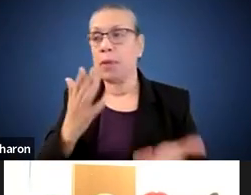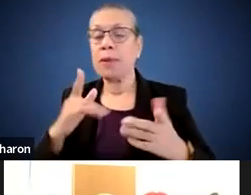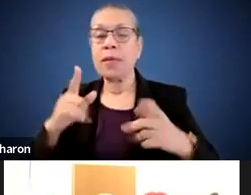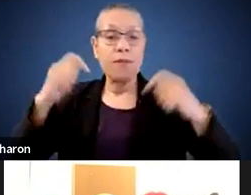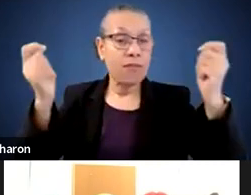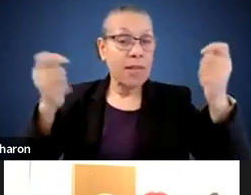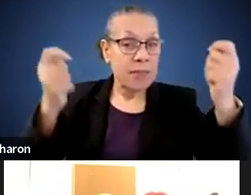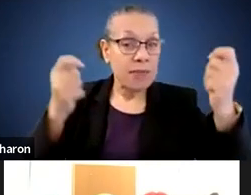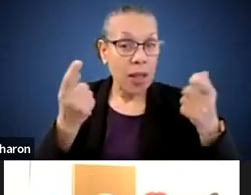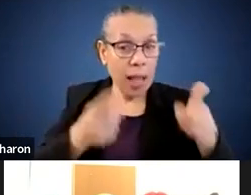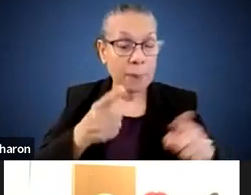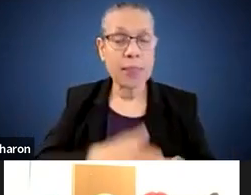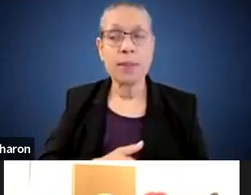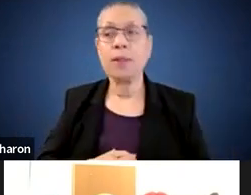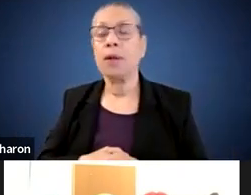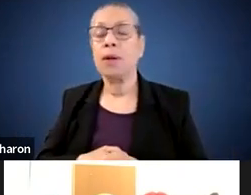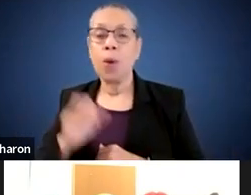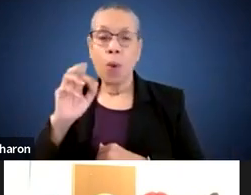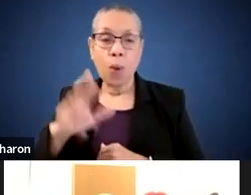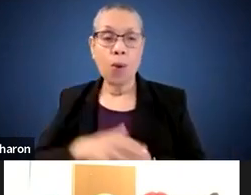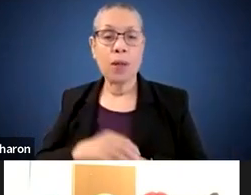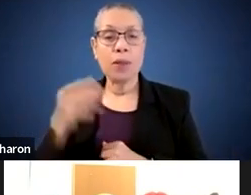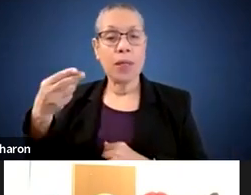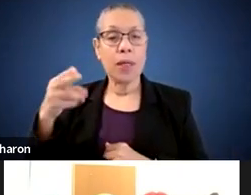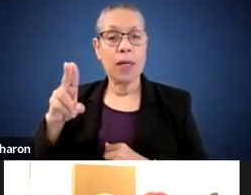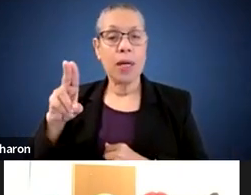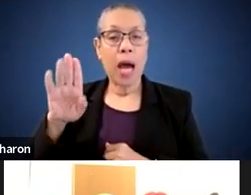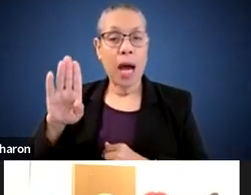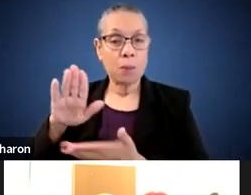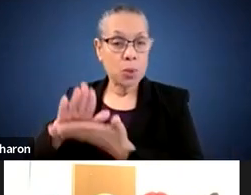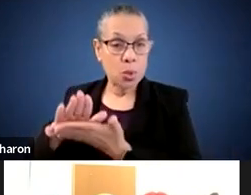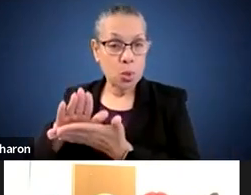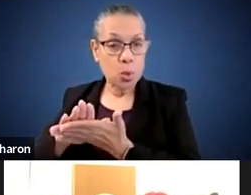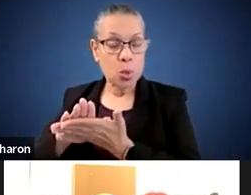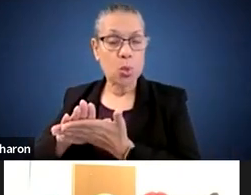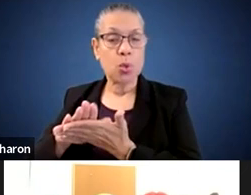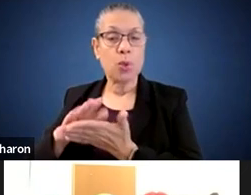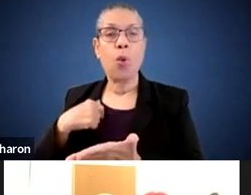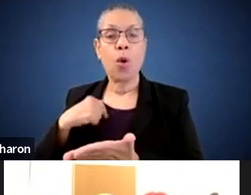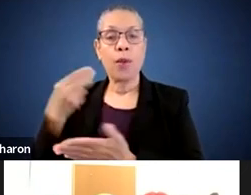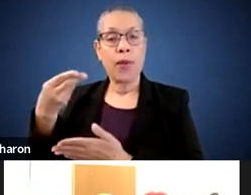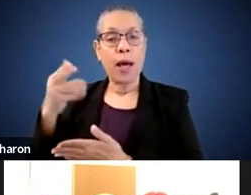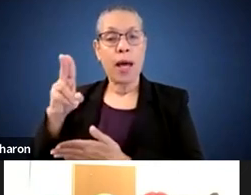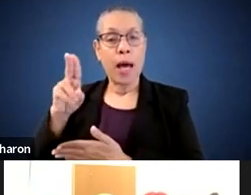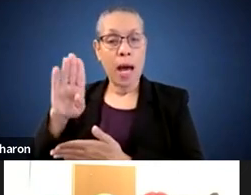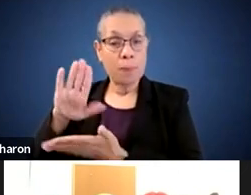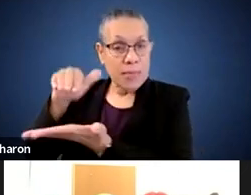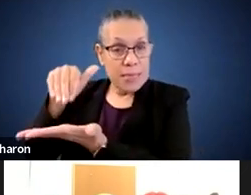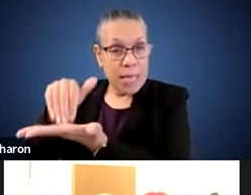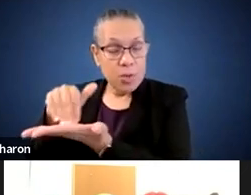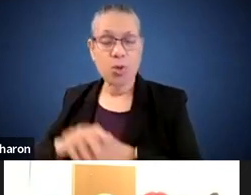happening um whether it's at the you know in the hub schools whether it's happening something happening in the hub center or the community school